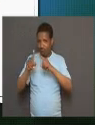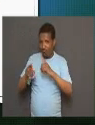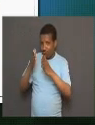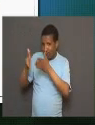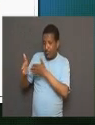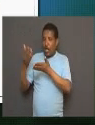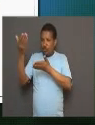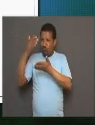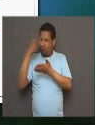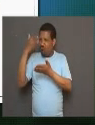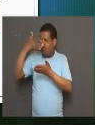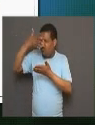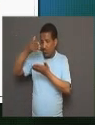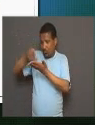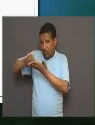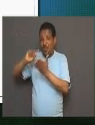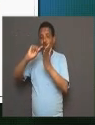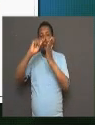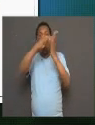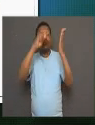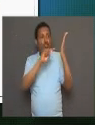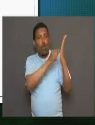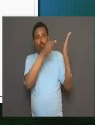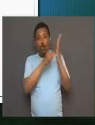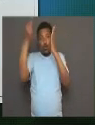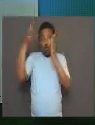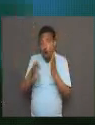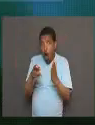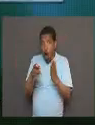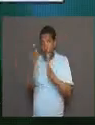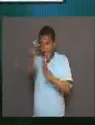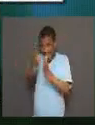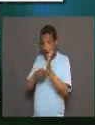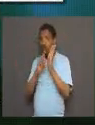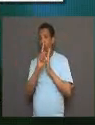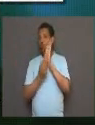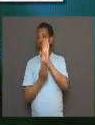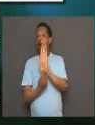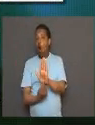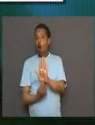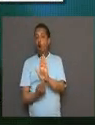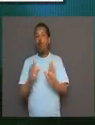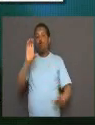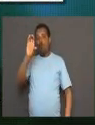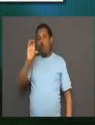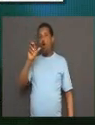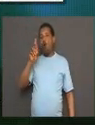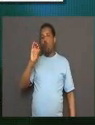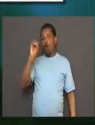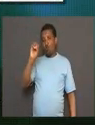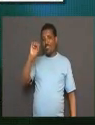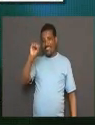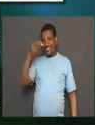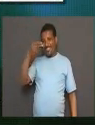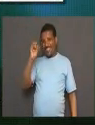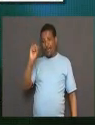shading, dots, or line symbols. A choroschematic